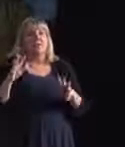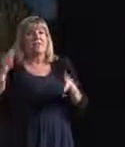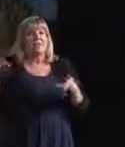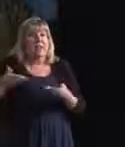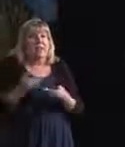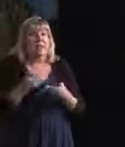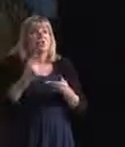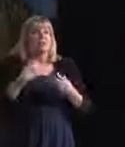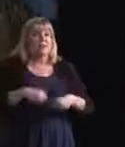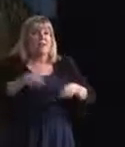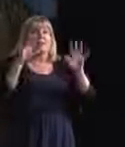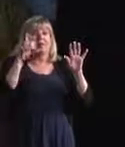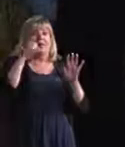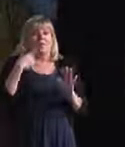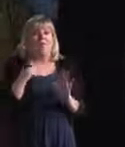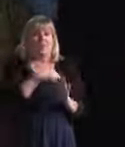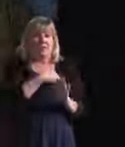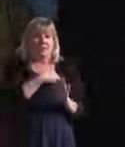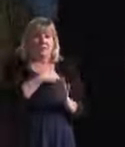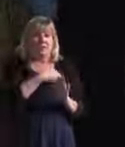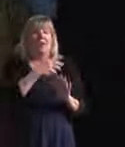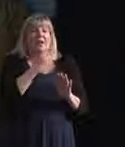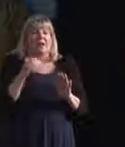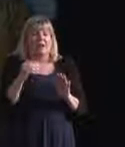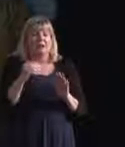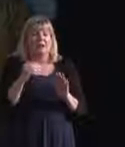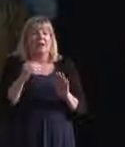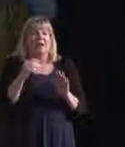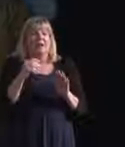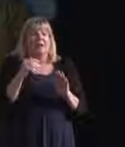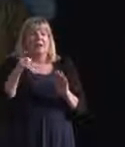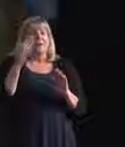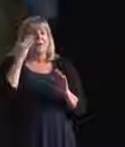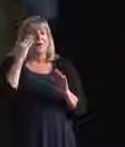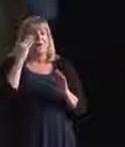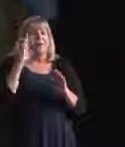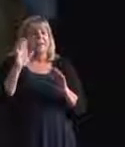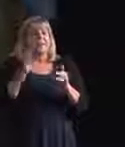Christ's sacrifice for us, and picking up his cross,